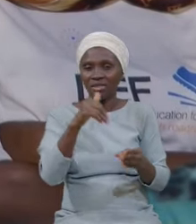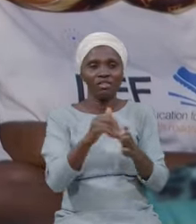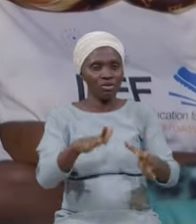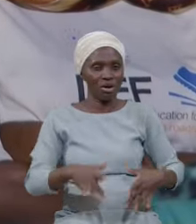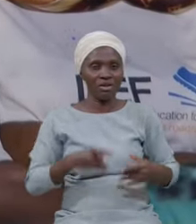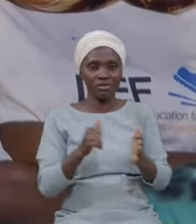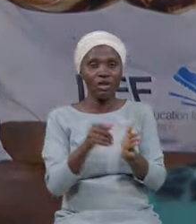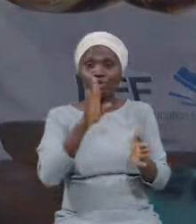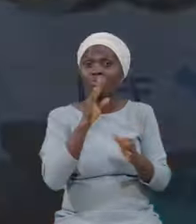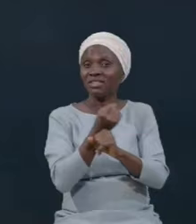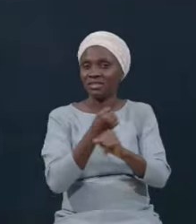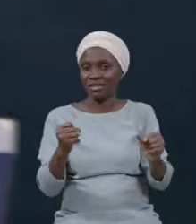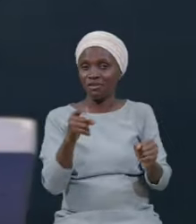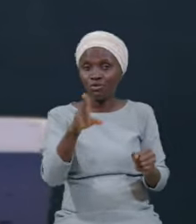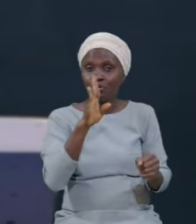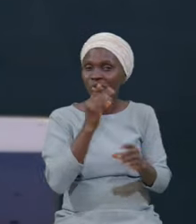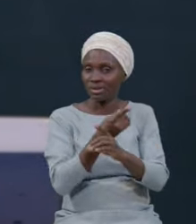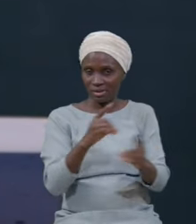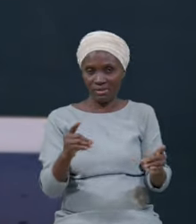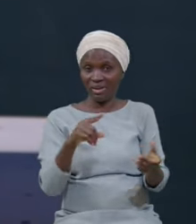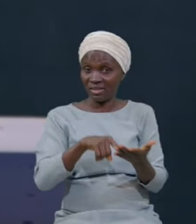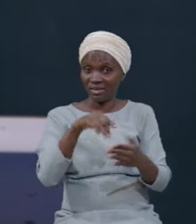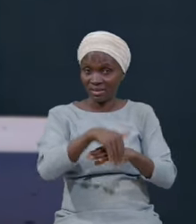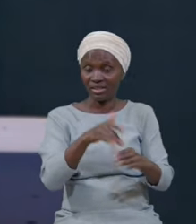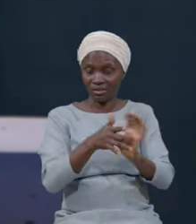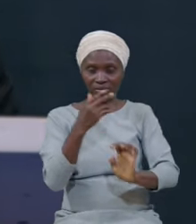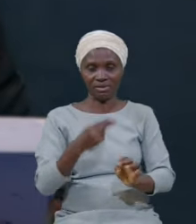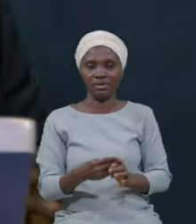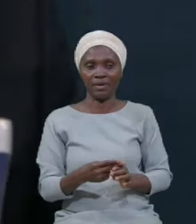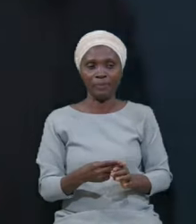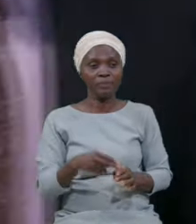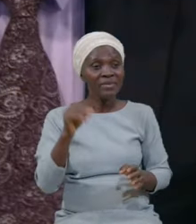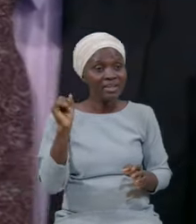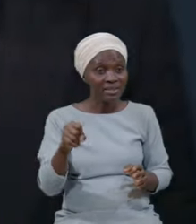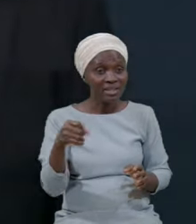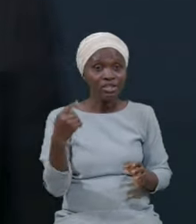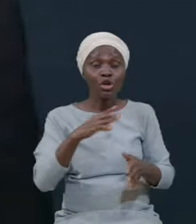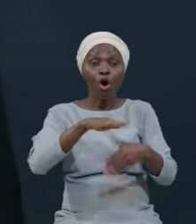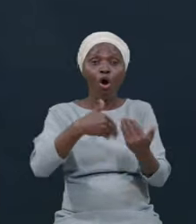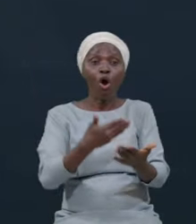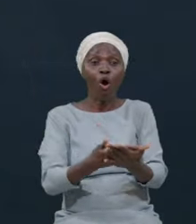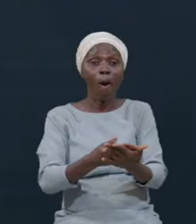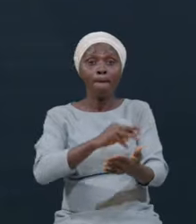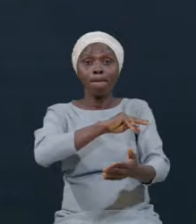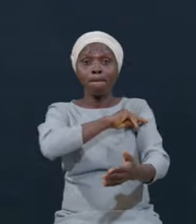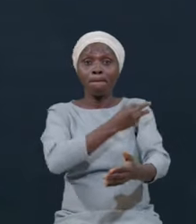tonight. Yea, the Almighty shall be thy defense.